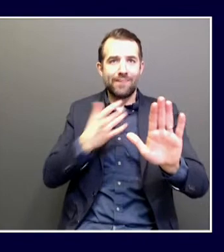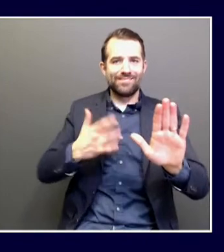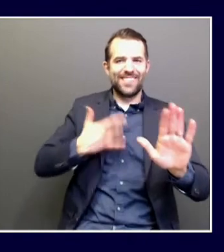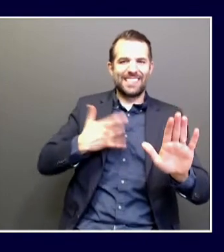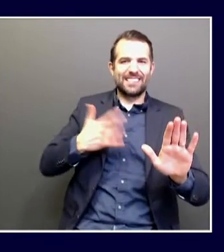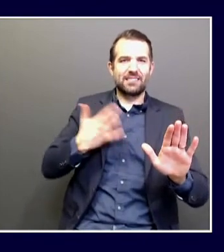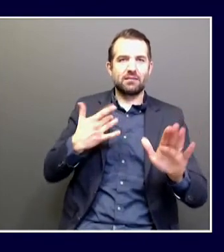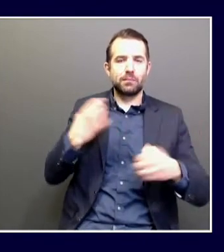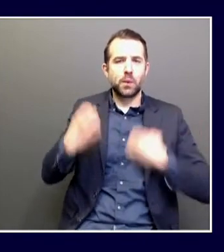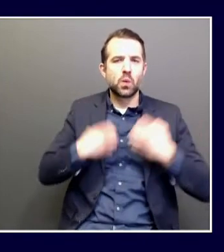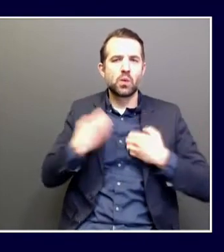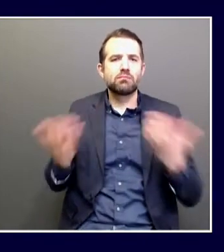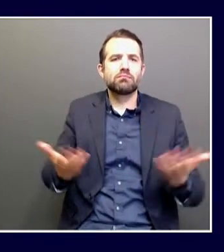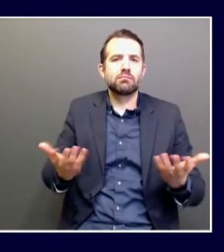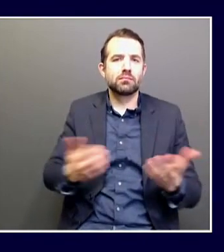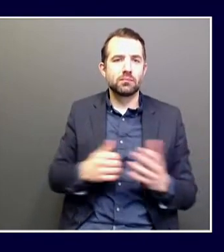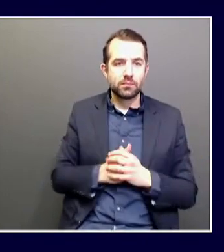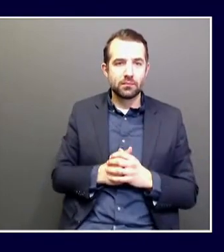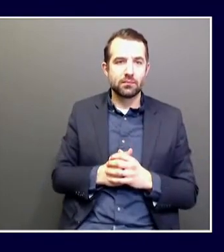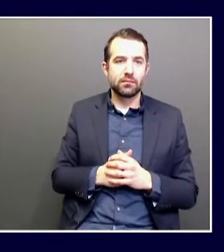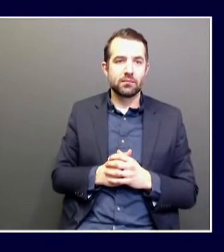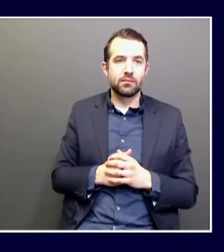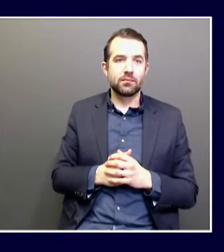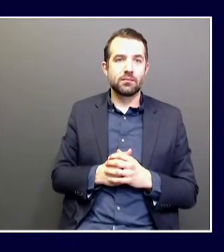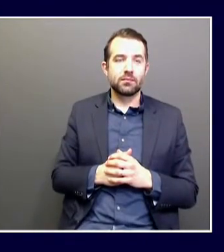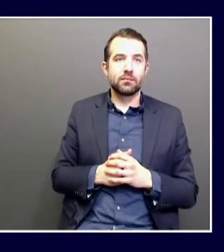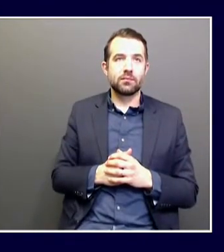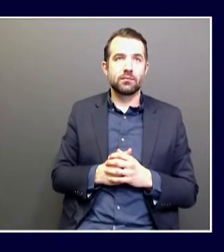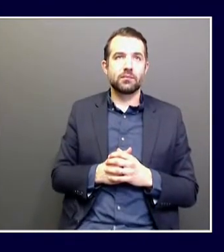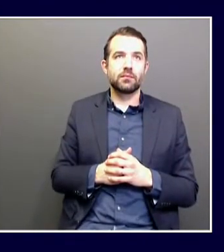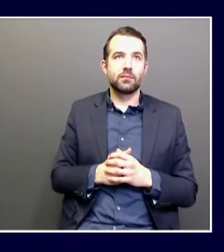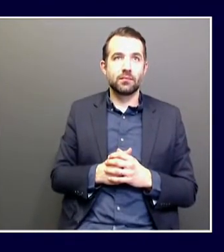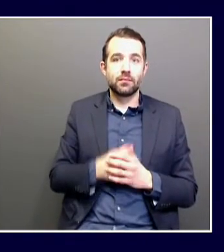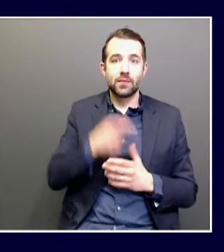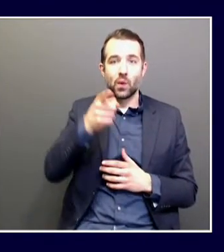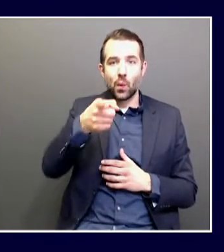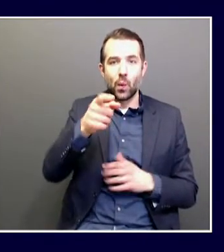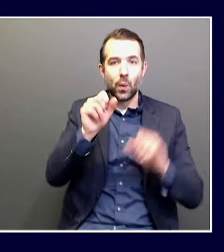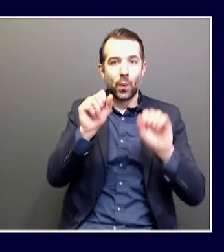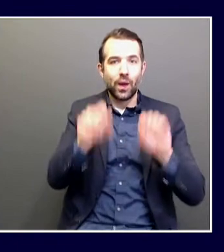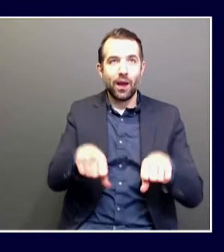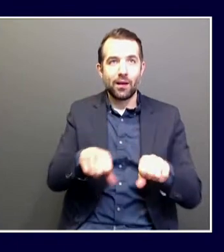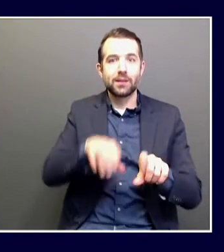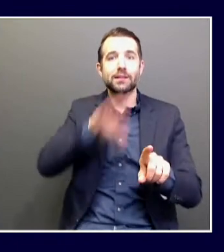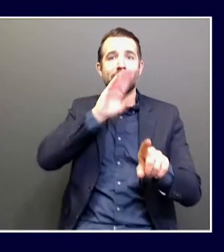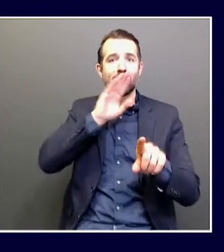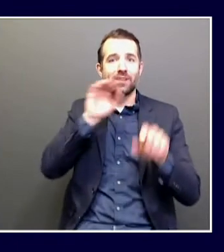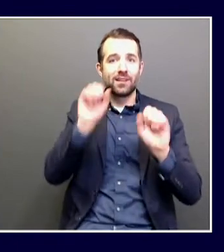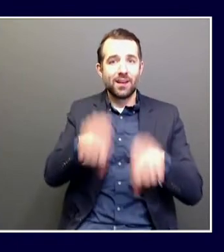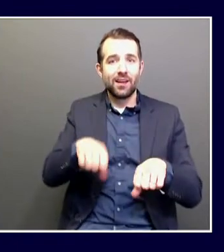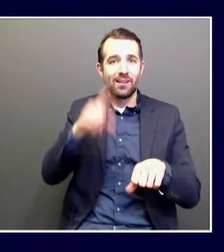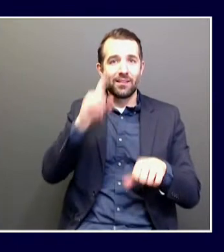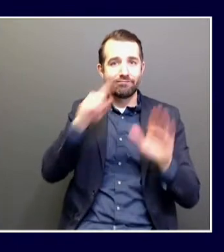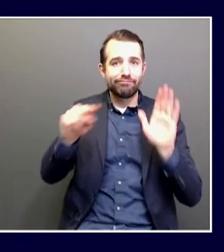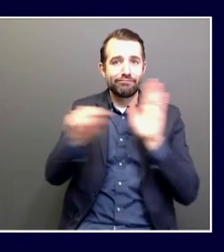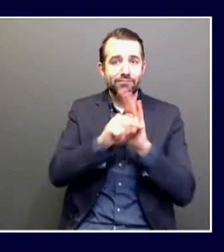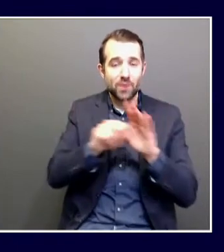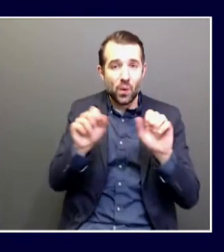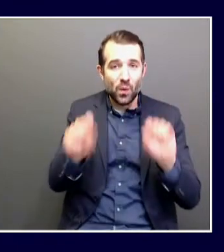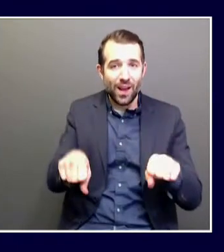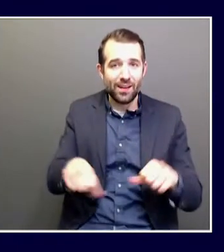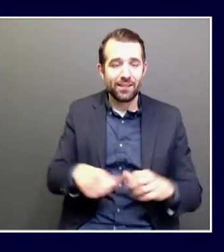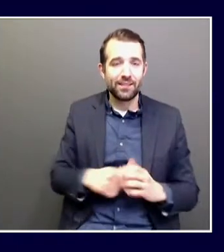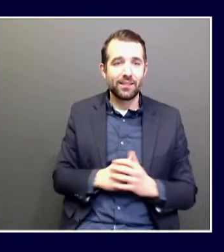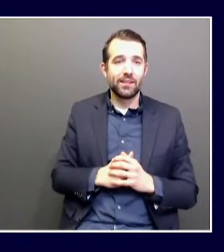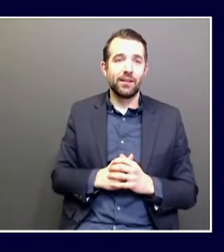Well, first of all, Brian, it's okay to be Eeyore. We're in the fourth calendar year of a pandemic, and indeed, the name of Maine